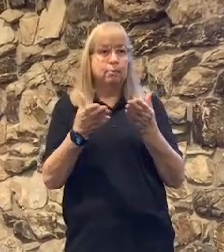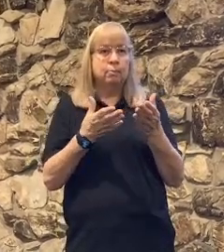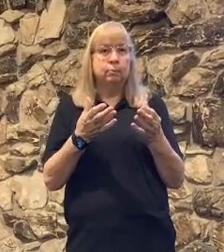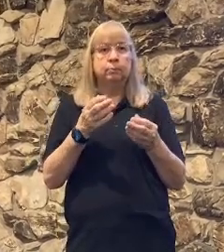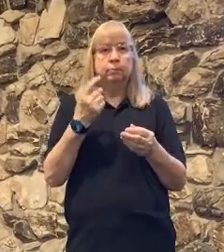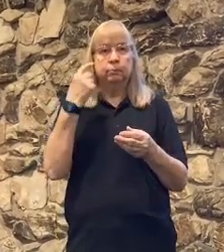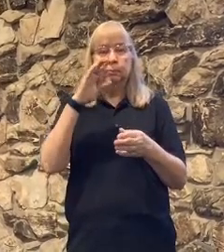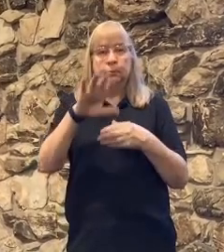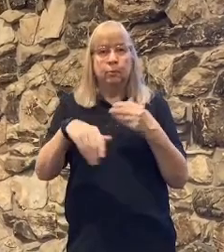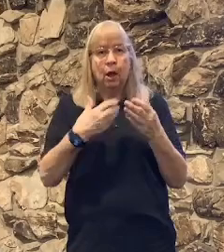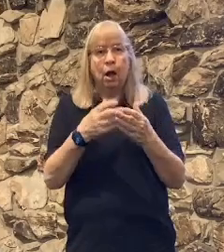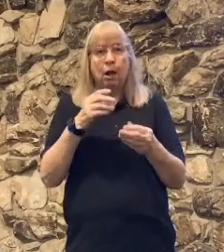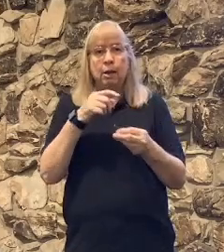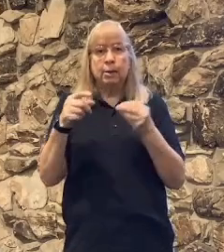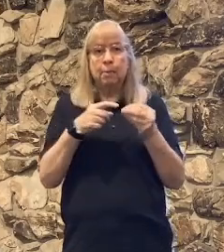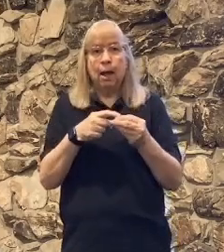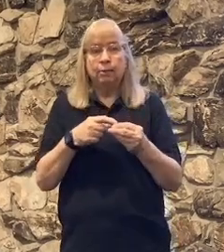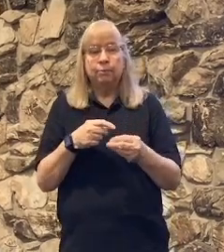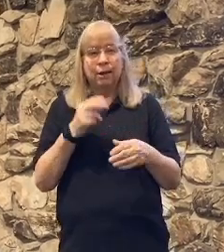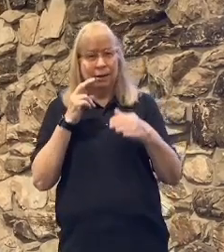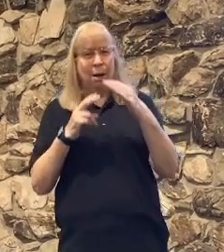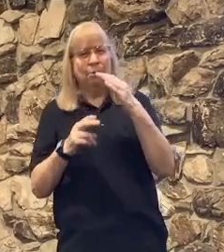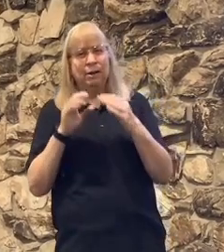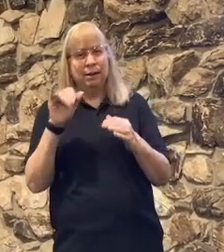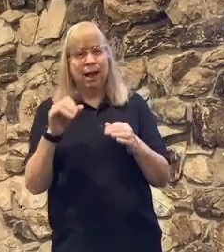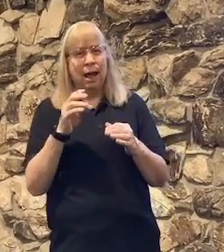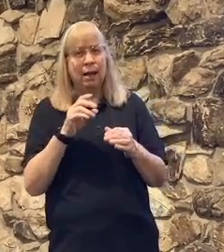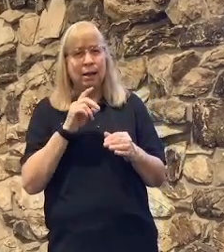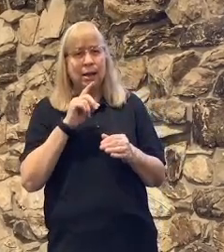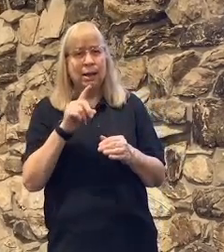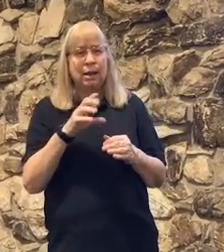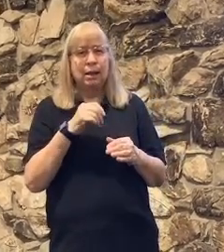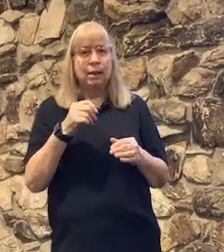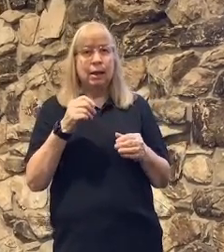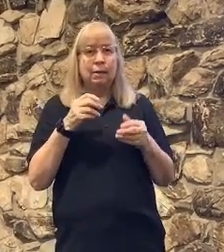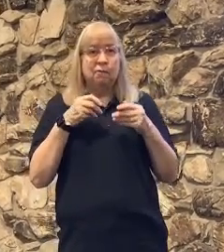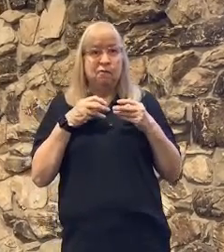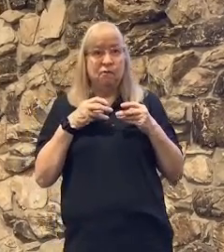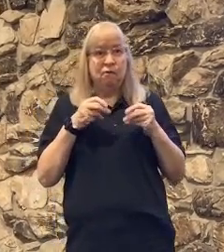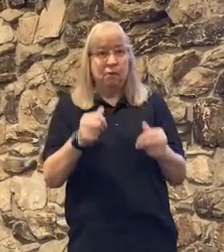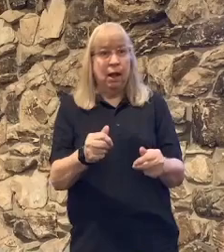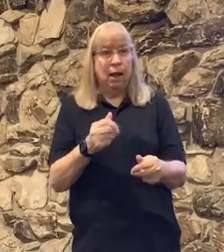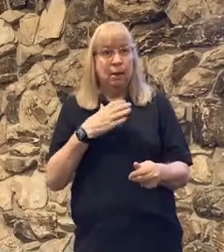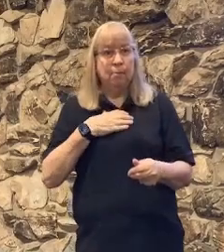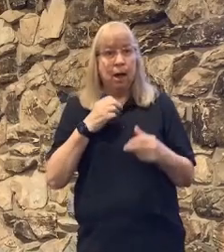As humbling as that was, it fed my soul.